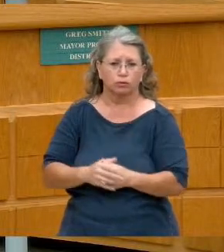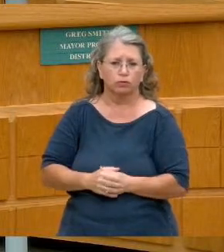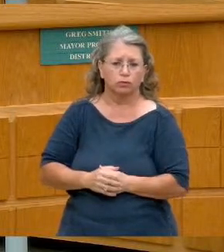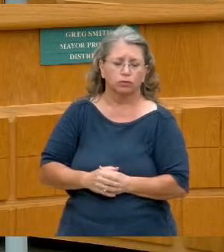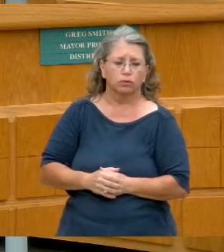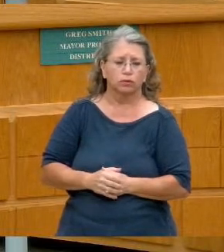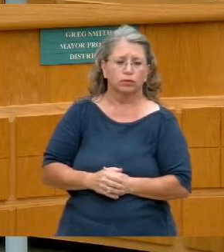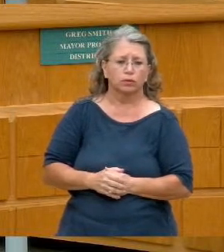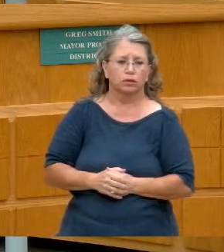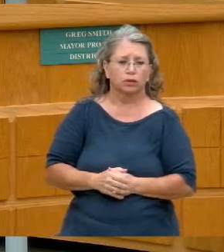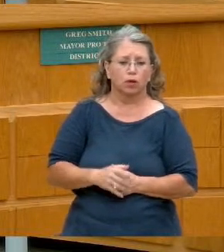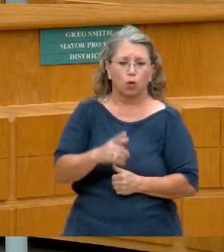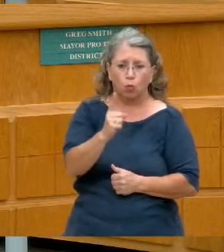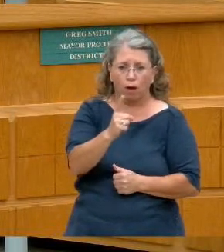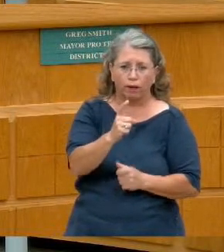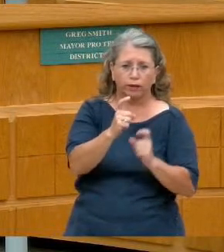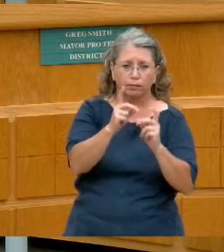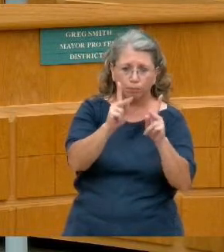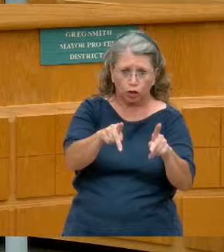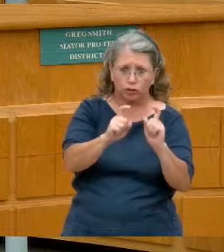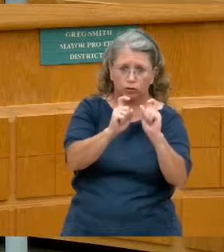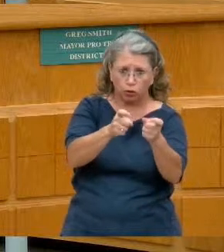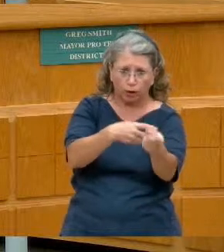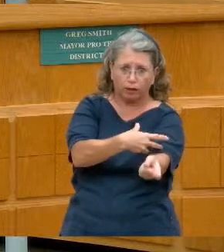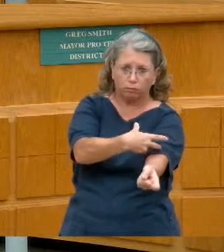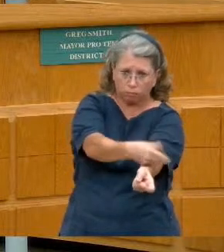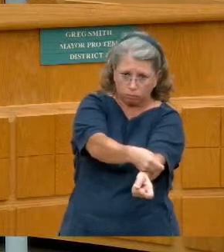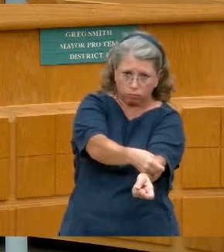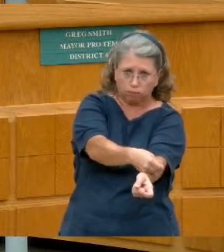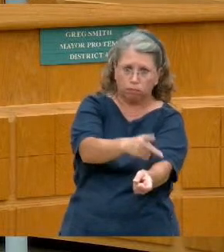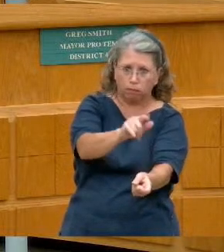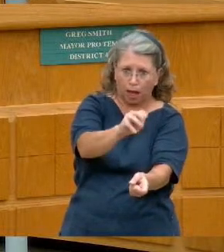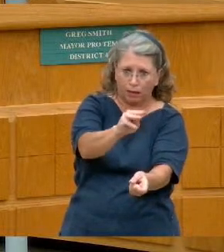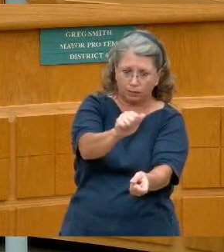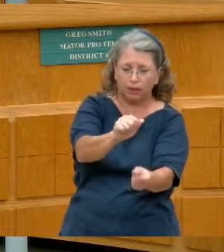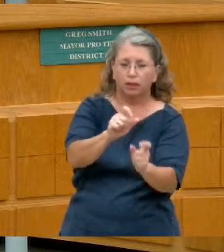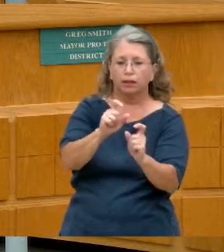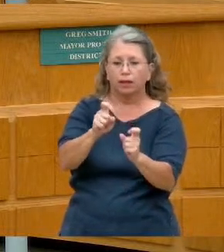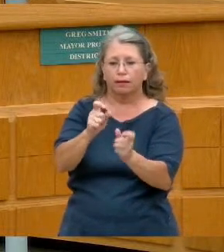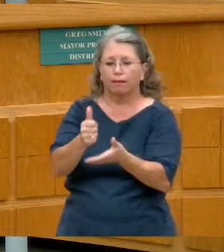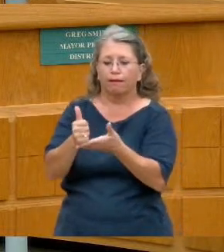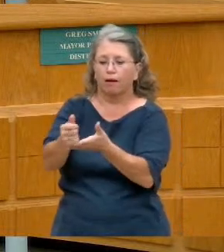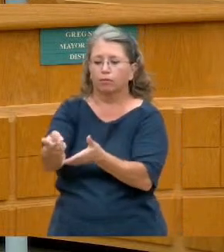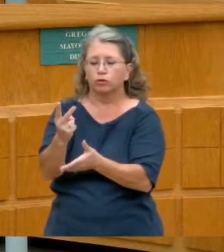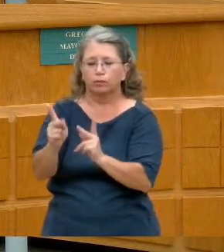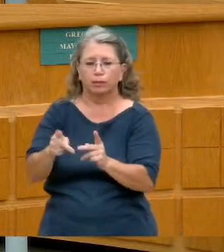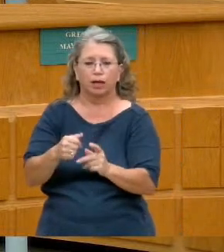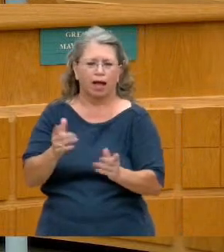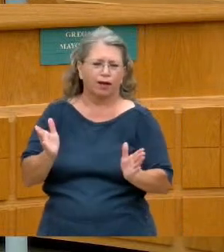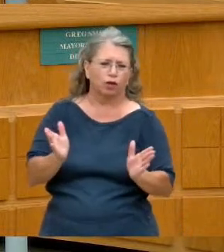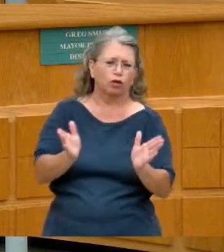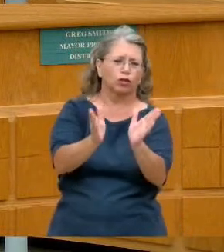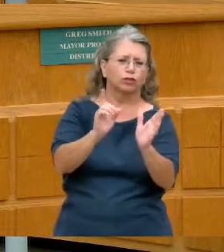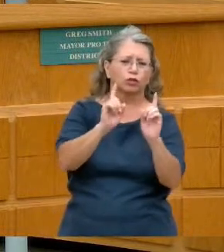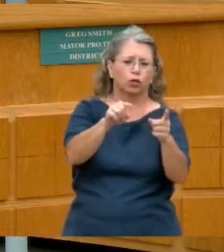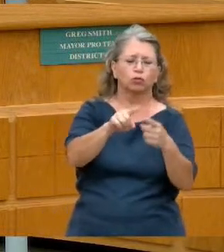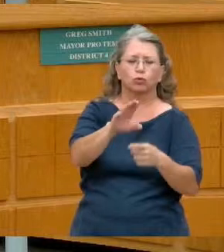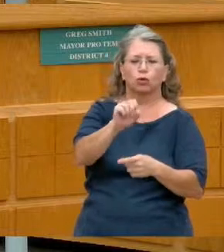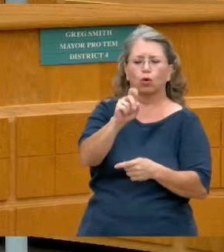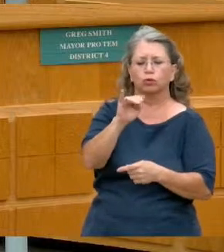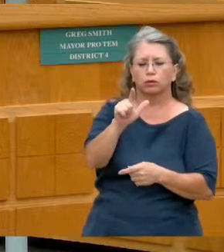So it helps 2 patients, one donor. So all recovered patients, I urge them to go to Coastal Bend Blood Donation